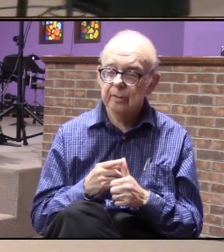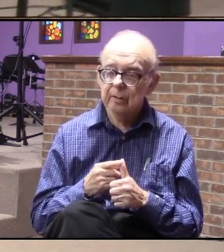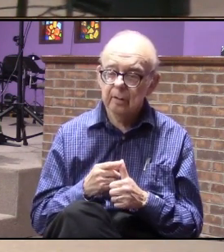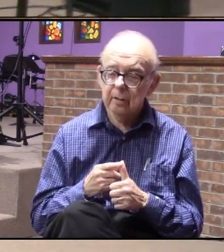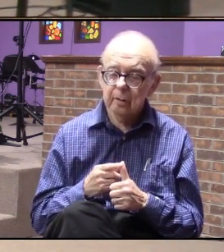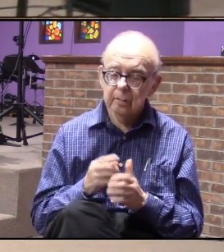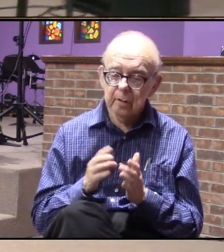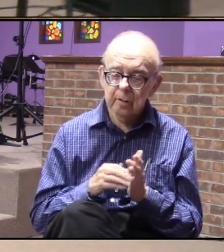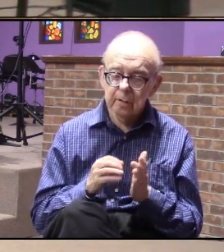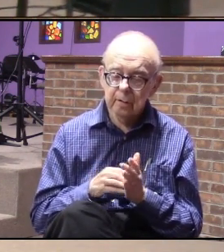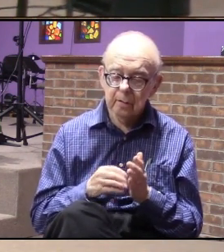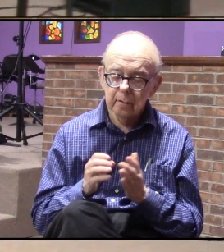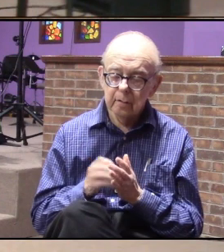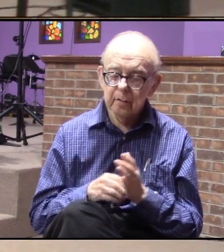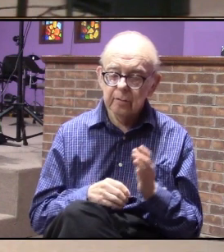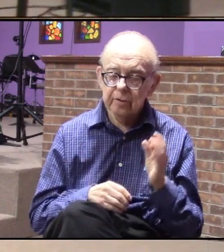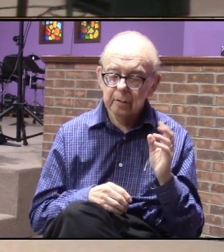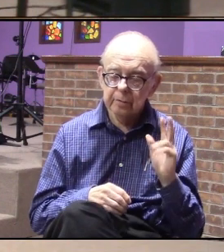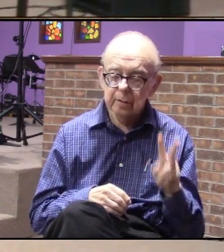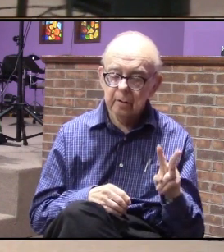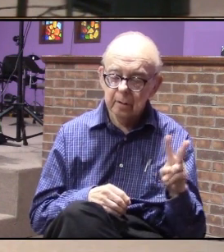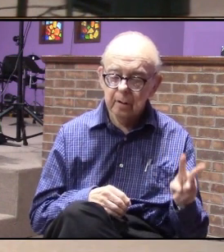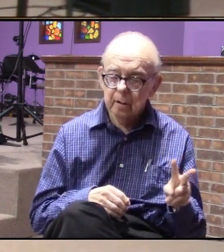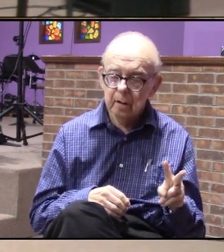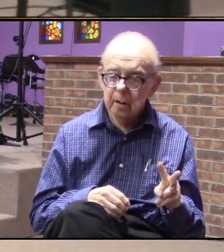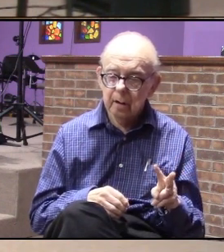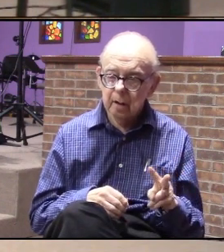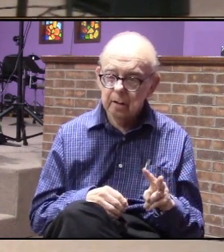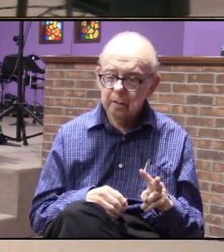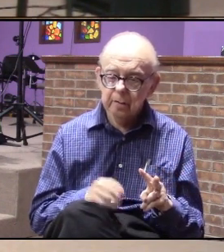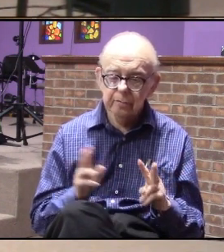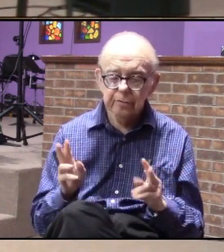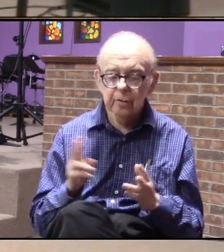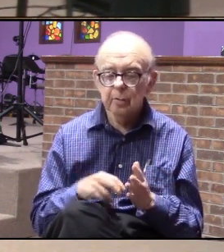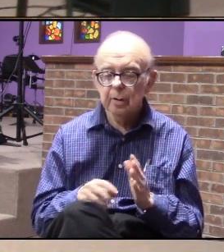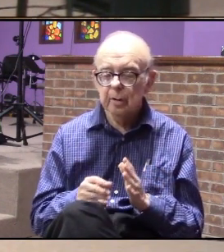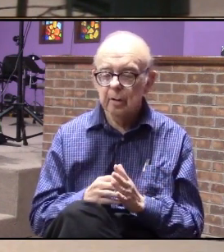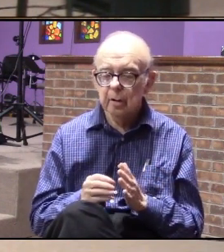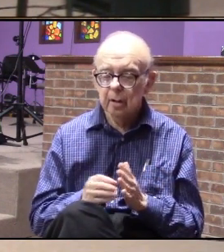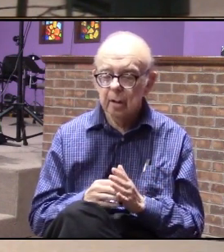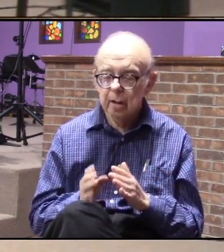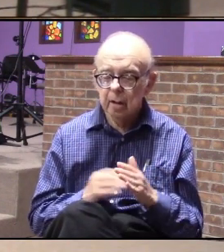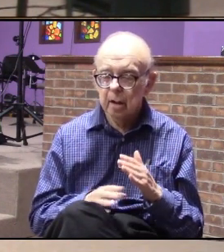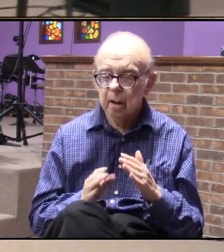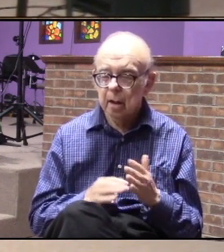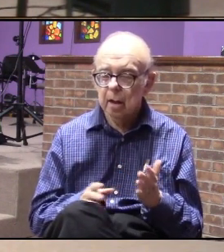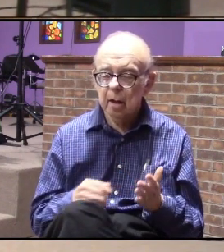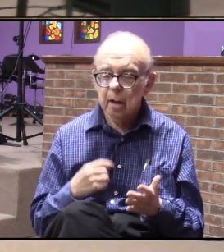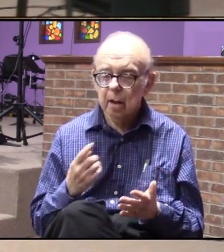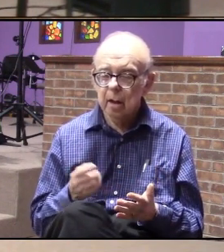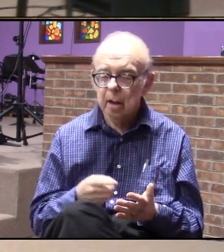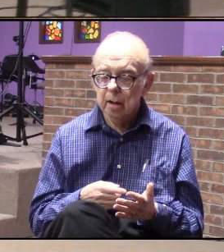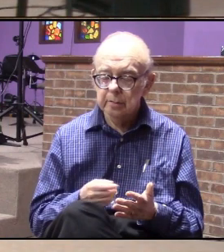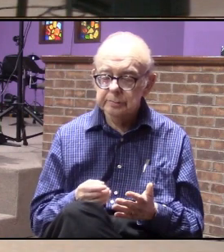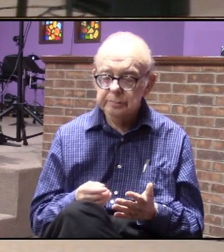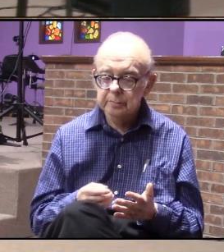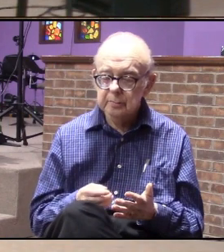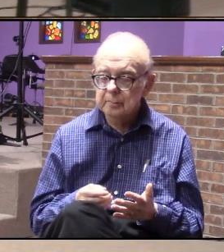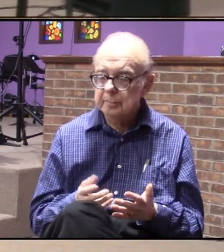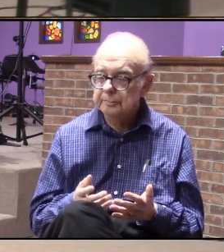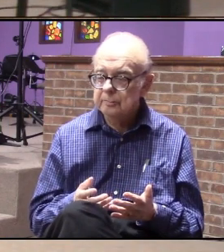In Matthew chapter 22, you just go read the chapter. It's basically where there's a